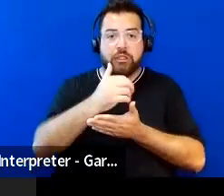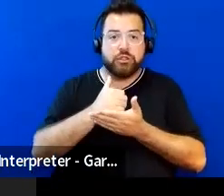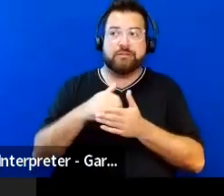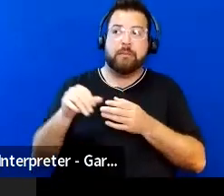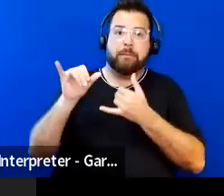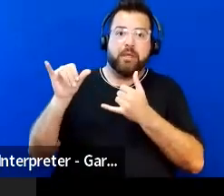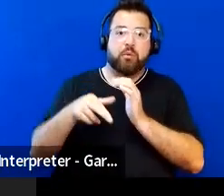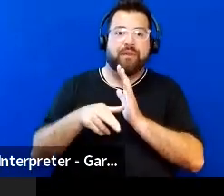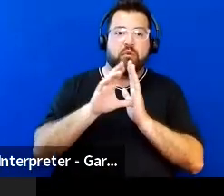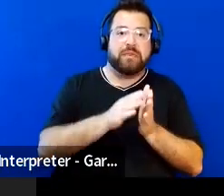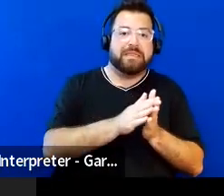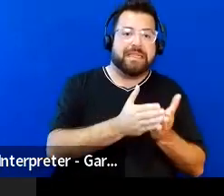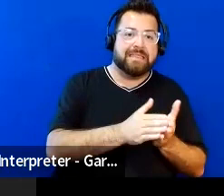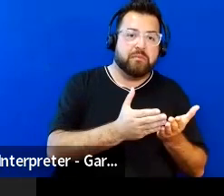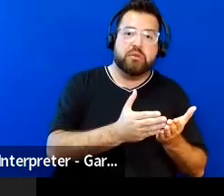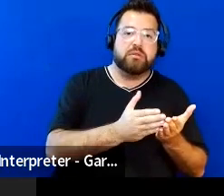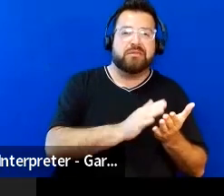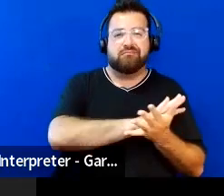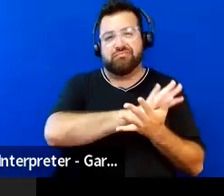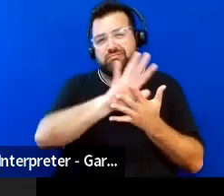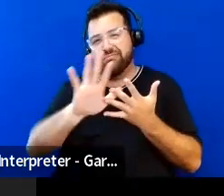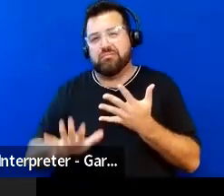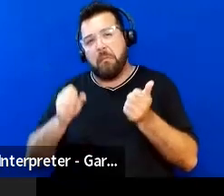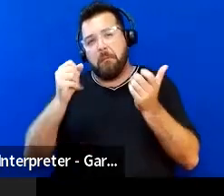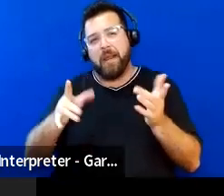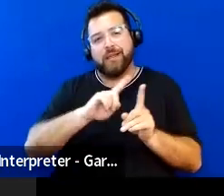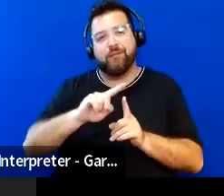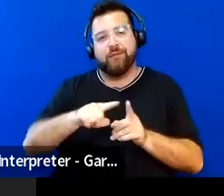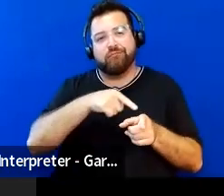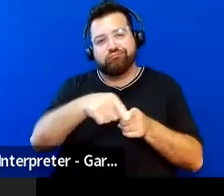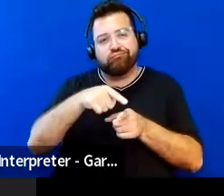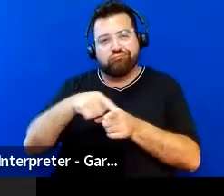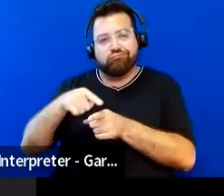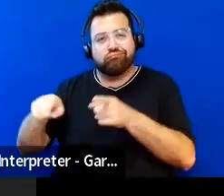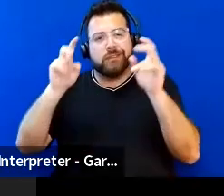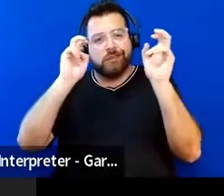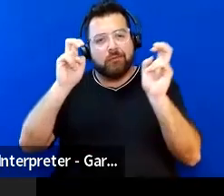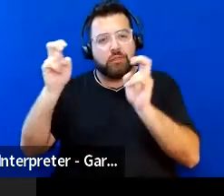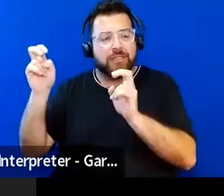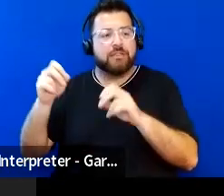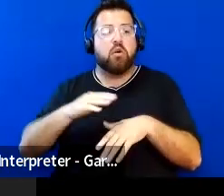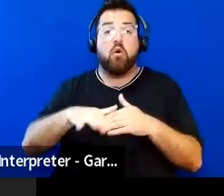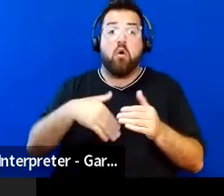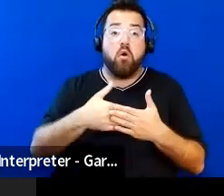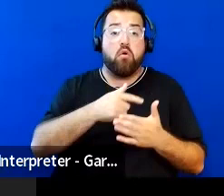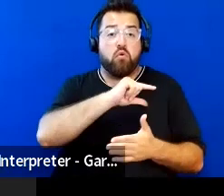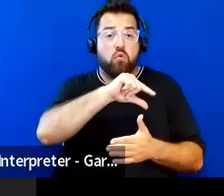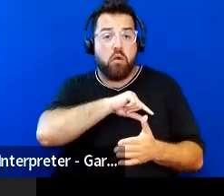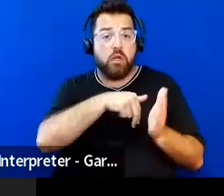textbooks spanning multiple subjects. All the textbooks are quality reviewed by faculty from a variety